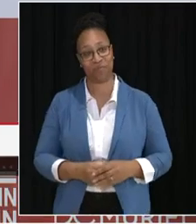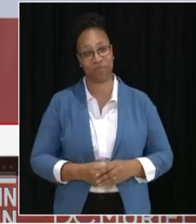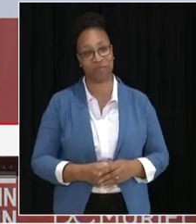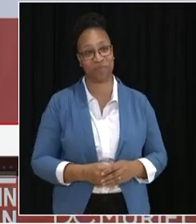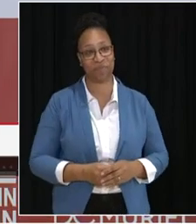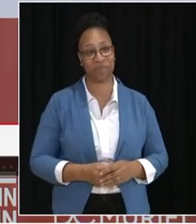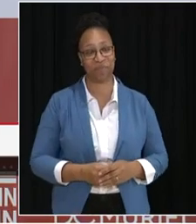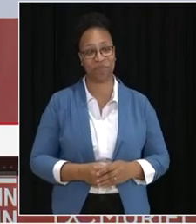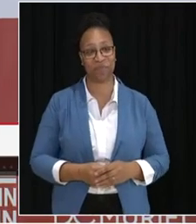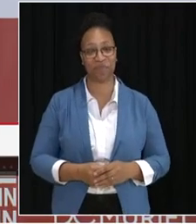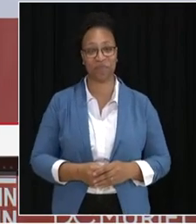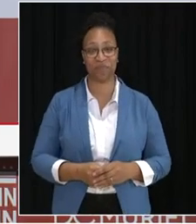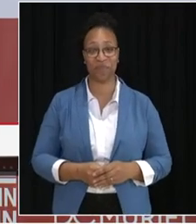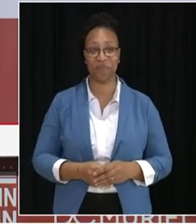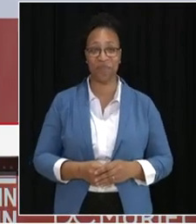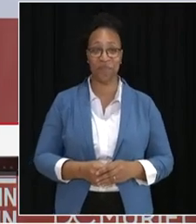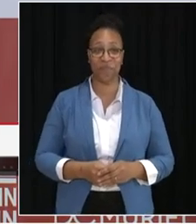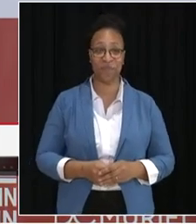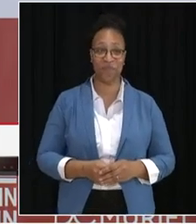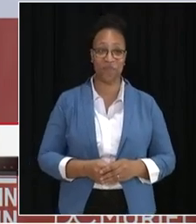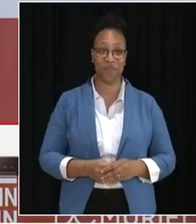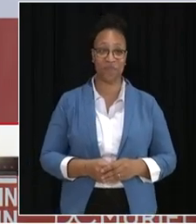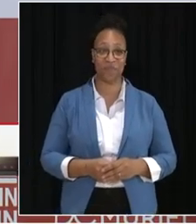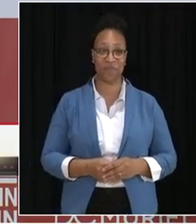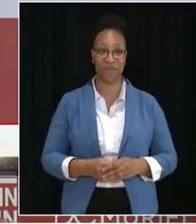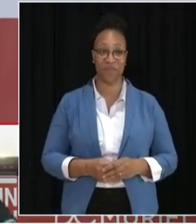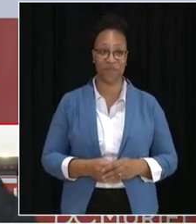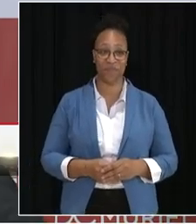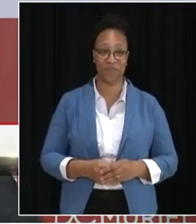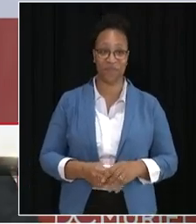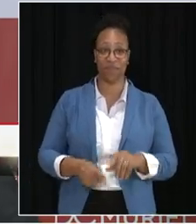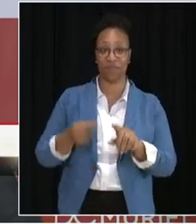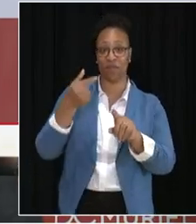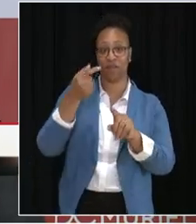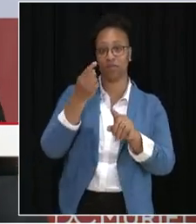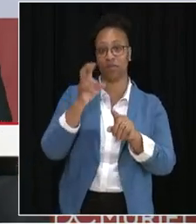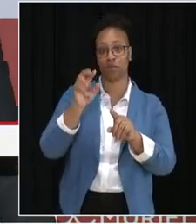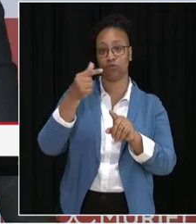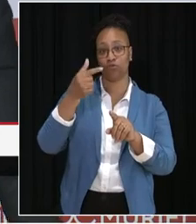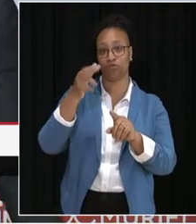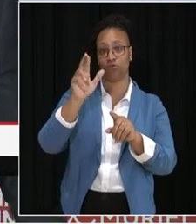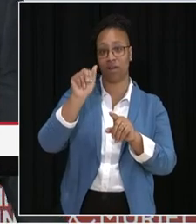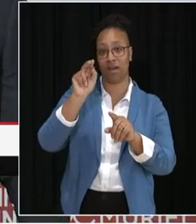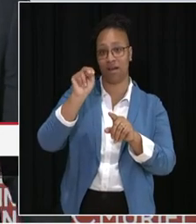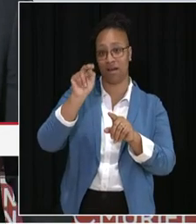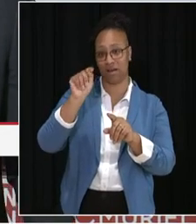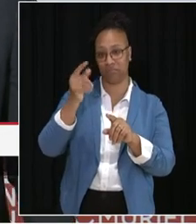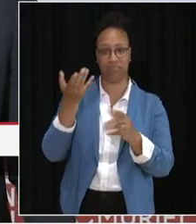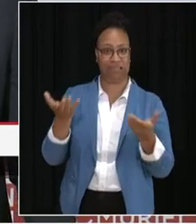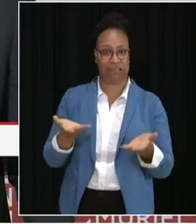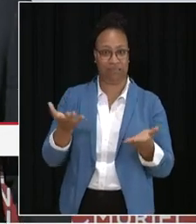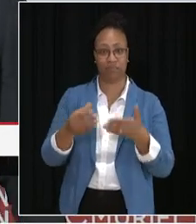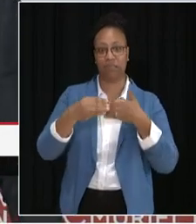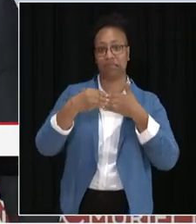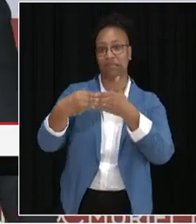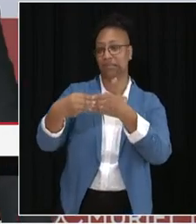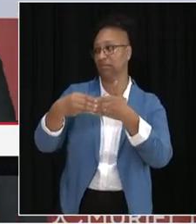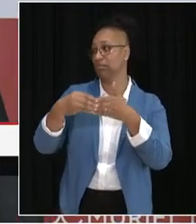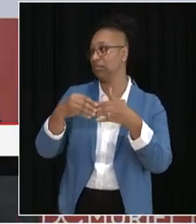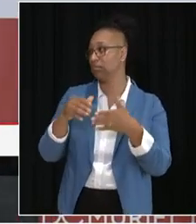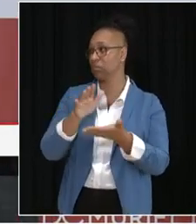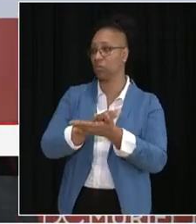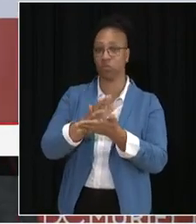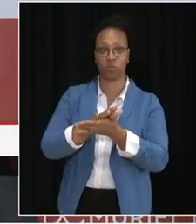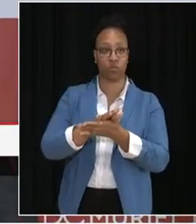today. Members of our State Board of Education, also with us today. And also, you'll get a chance to hear from